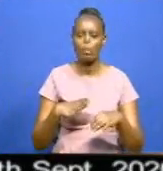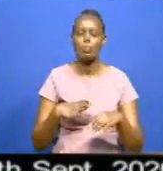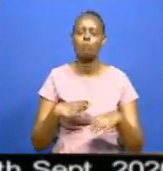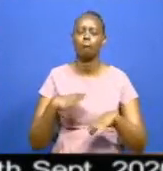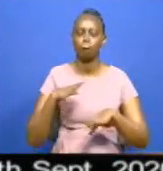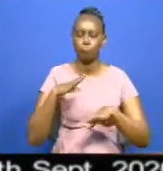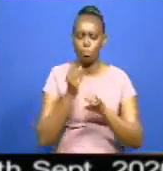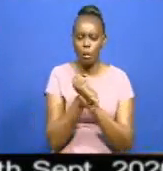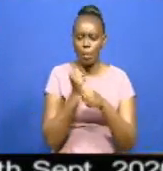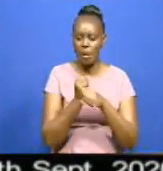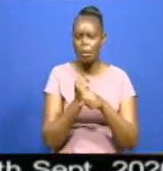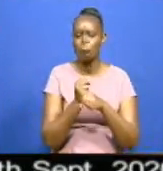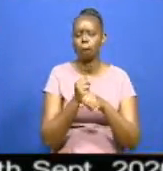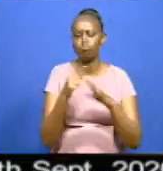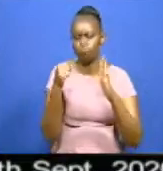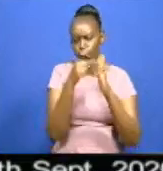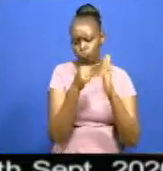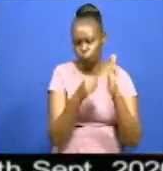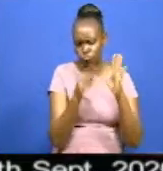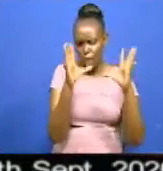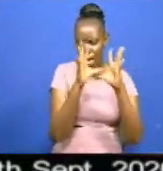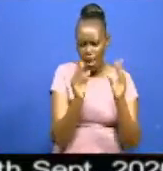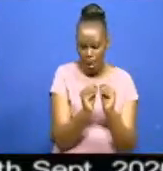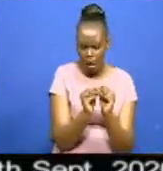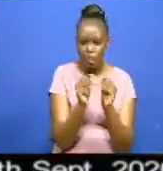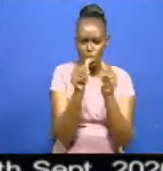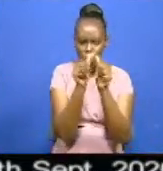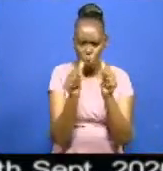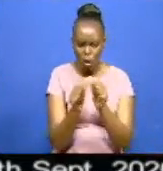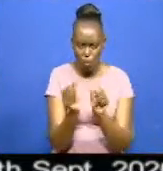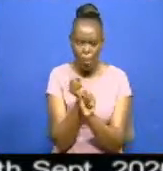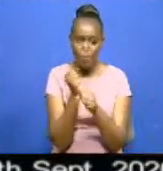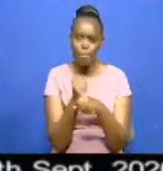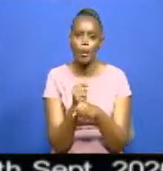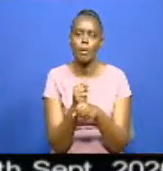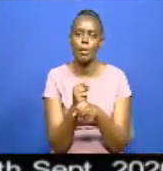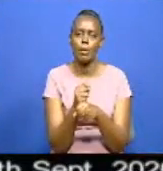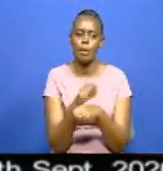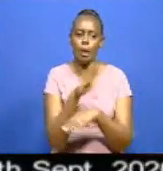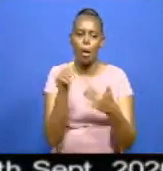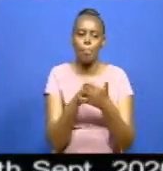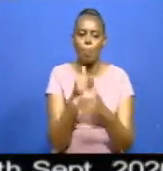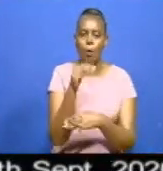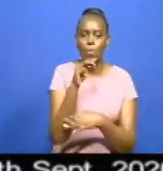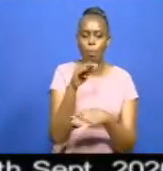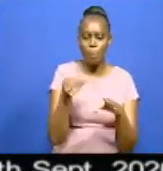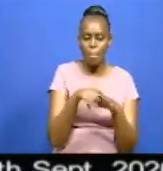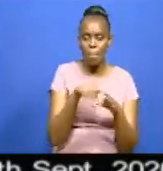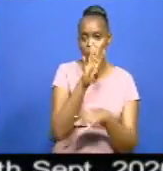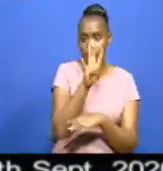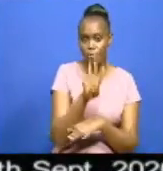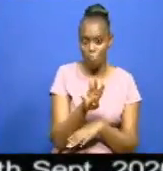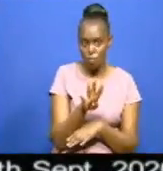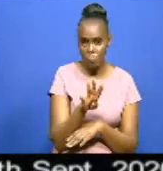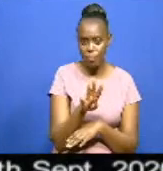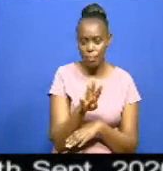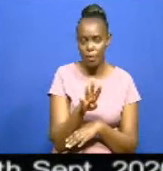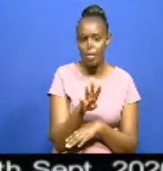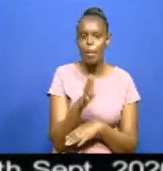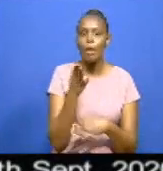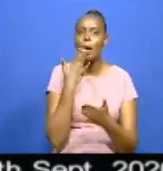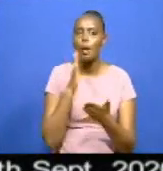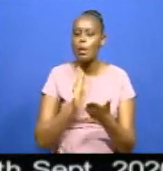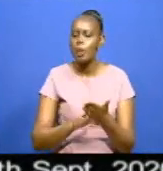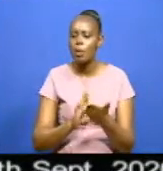good observation and analysis of the 4 members. And the recommendation is